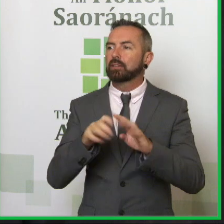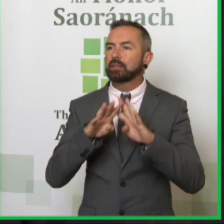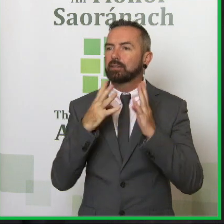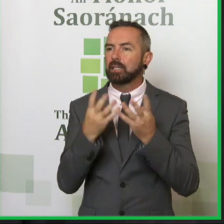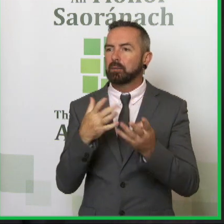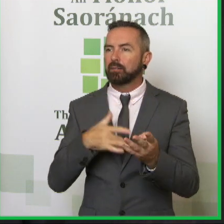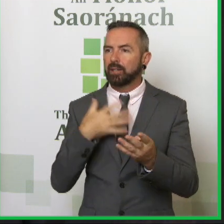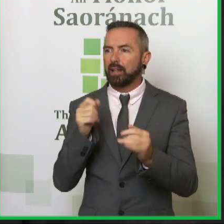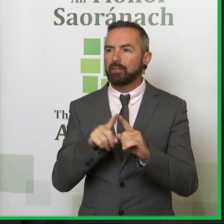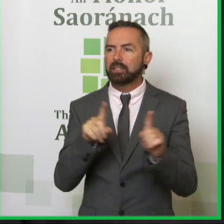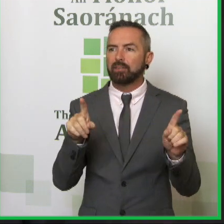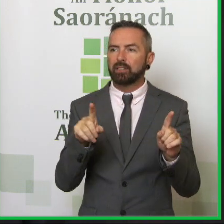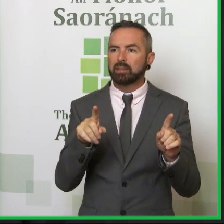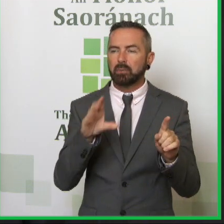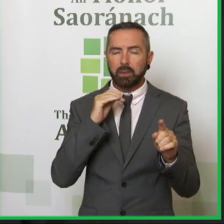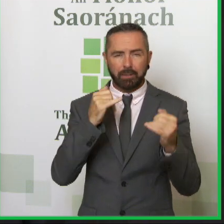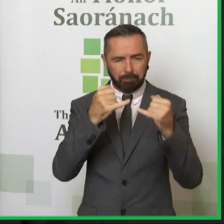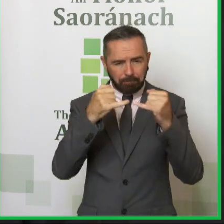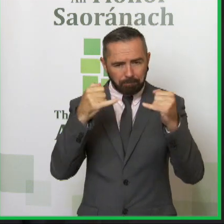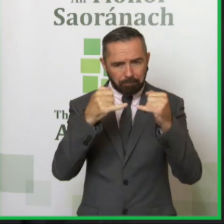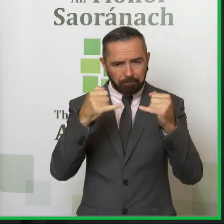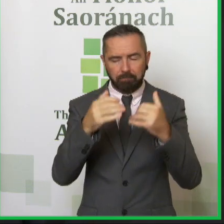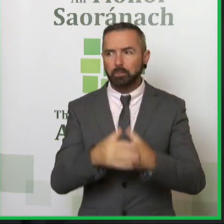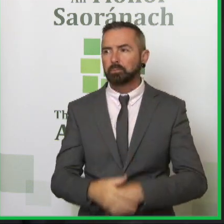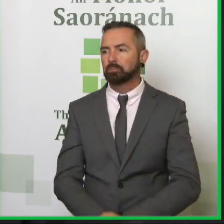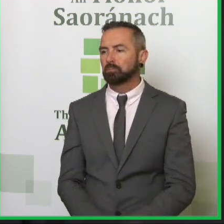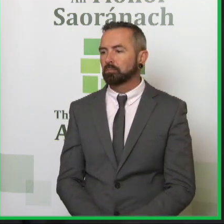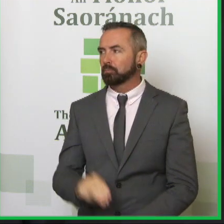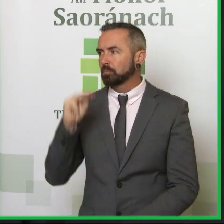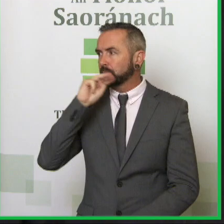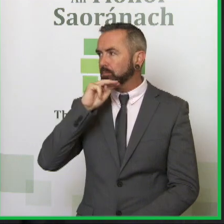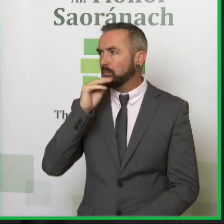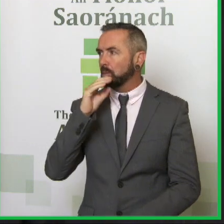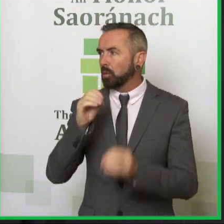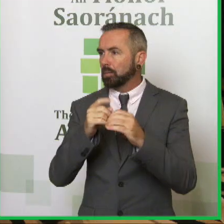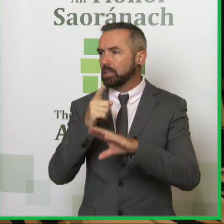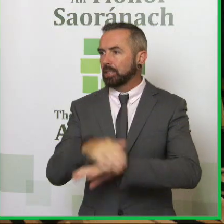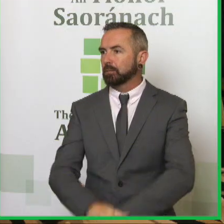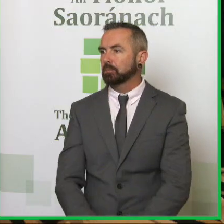is a difference. There was such a fine line. I fully understand your point. So I just think it's important to acknowledge that.